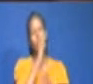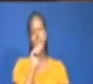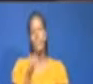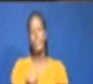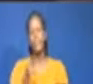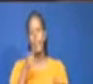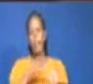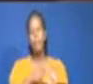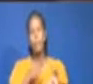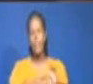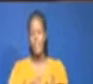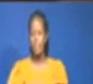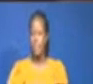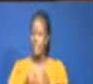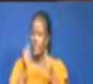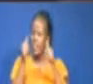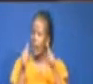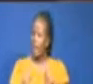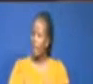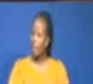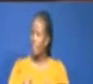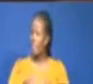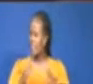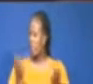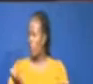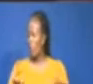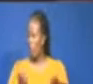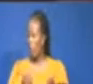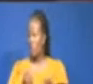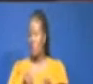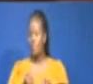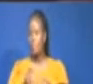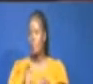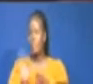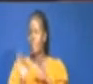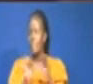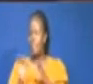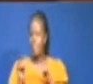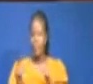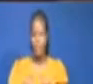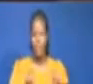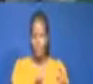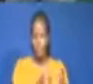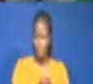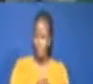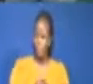it advertised? How was it? Give us a small preview of. And even as you answer that, if you allow me,